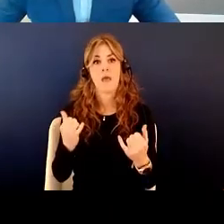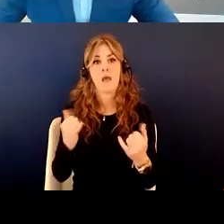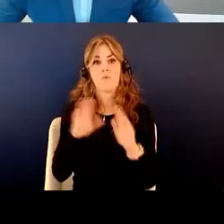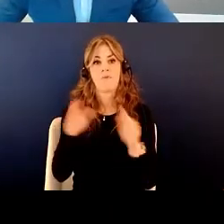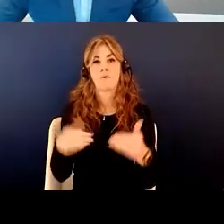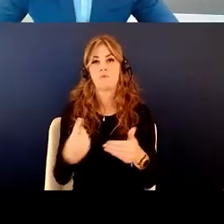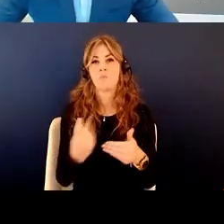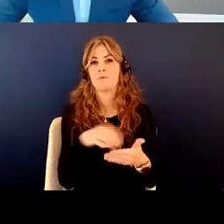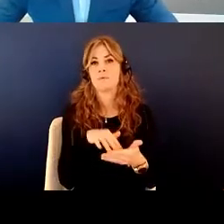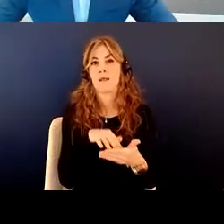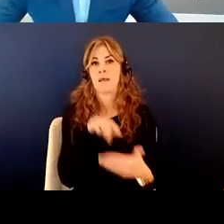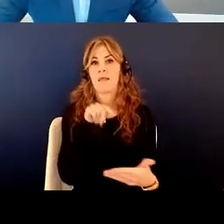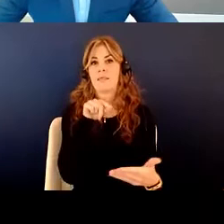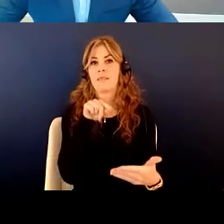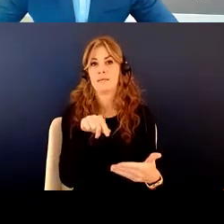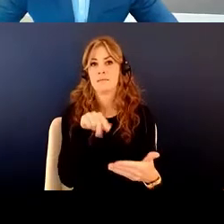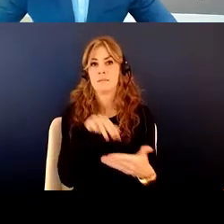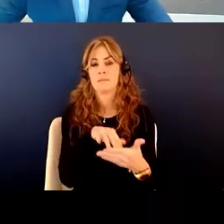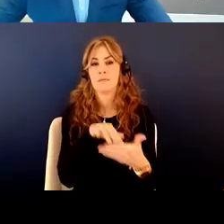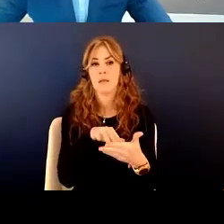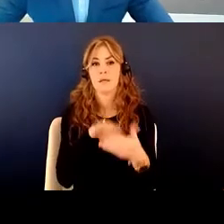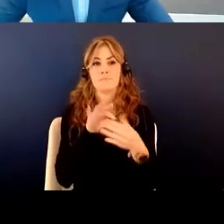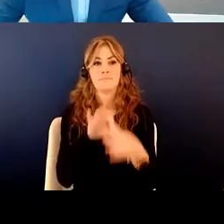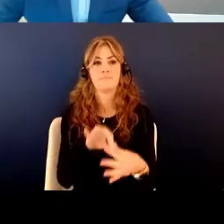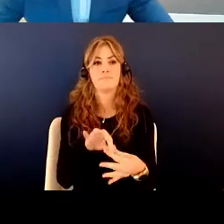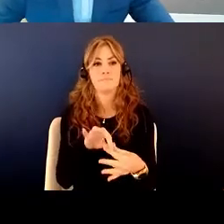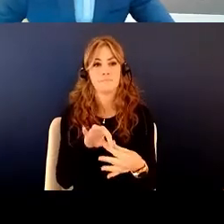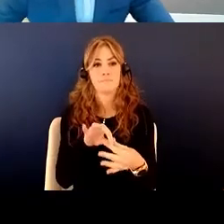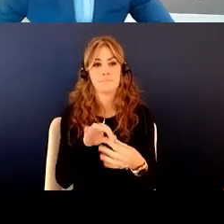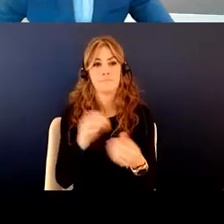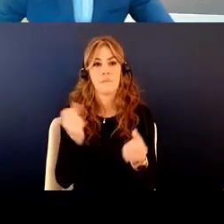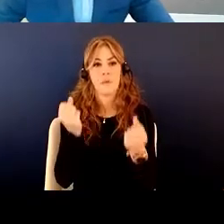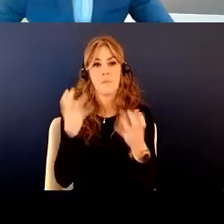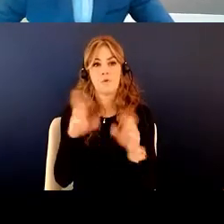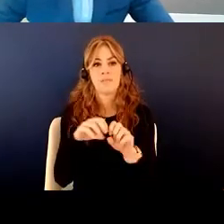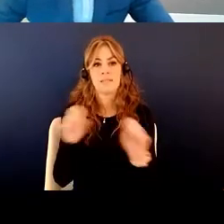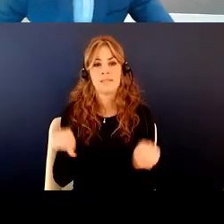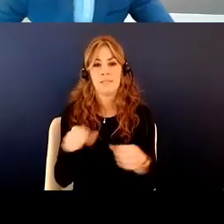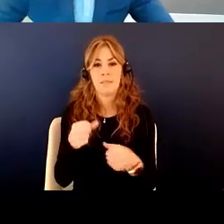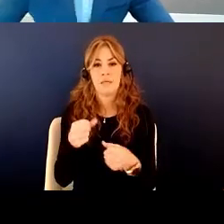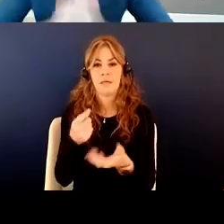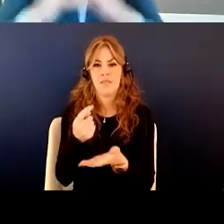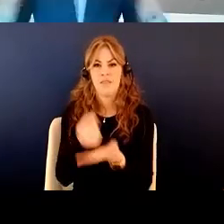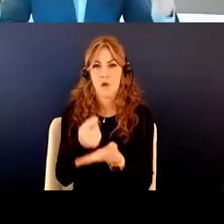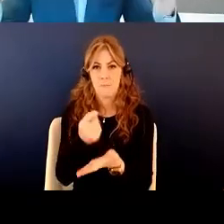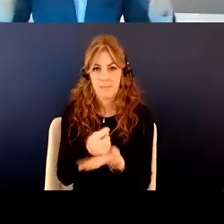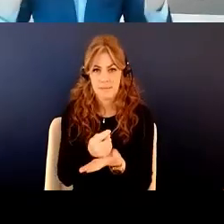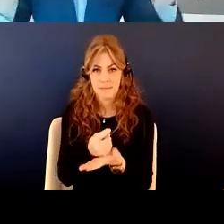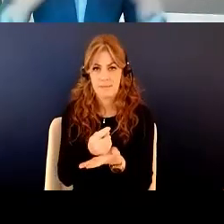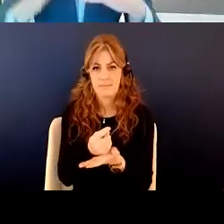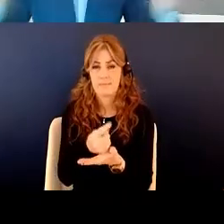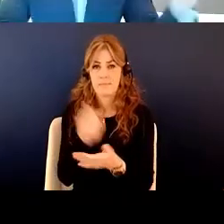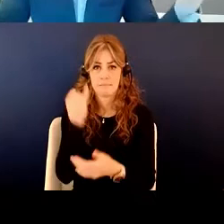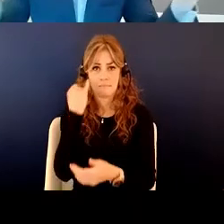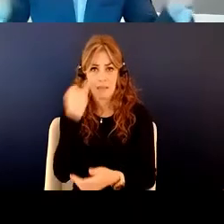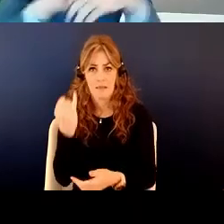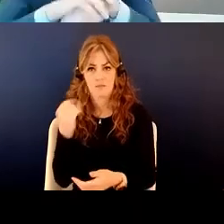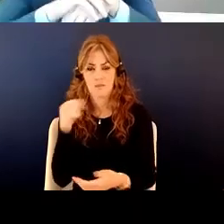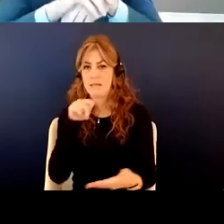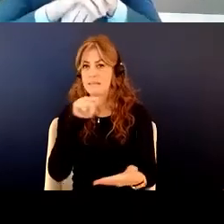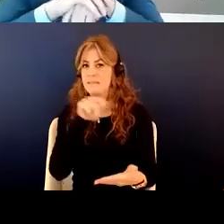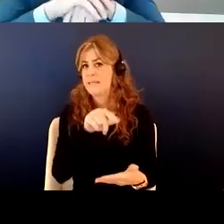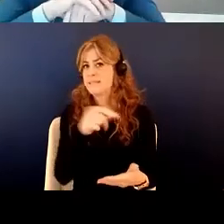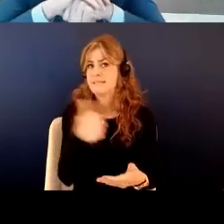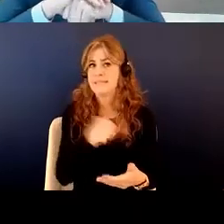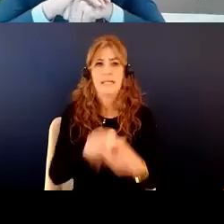a study of a program called multi-systemic therapy. But you can imagine this to be any type